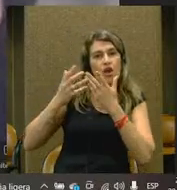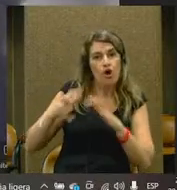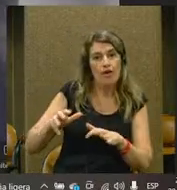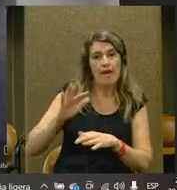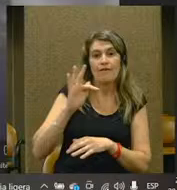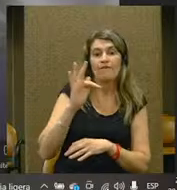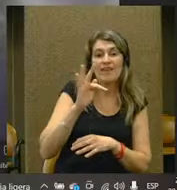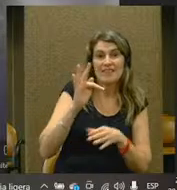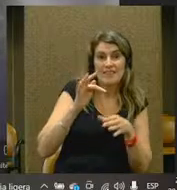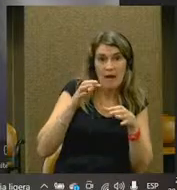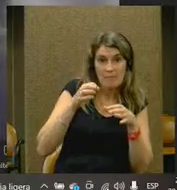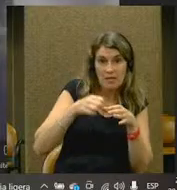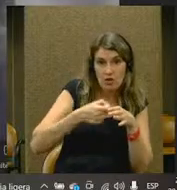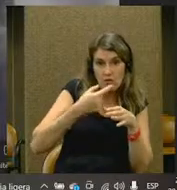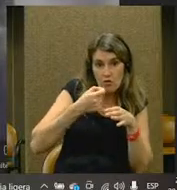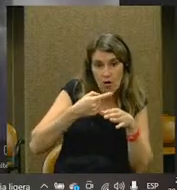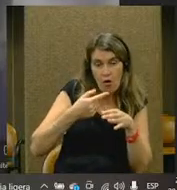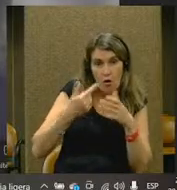its consumption.